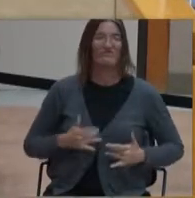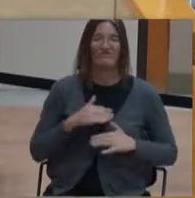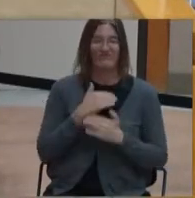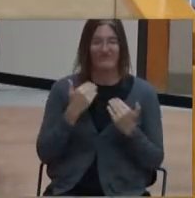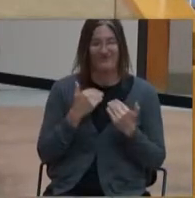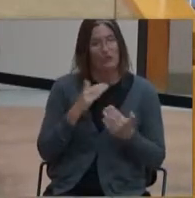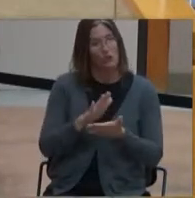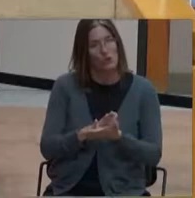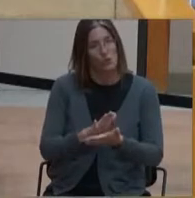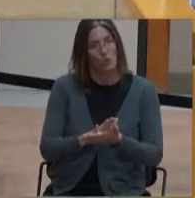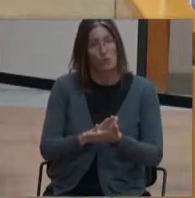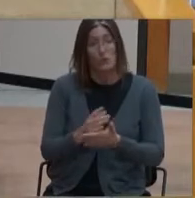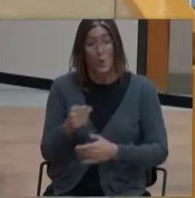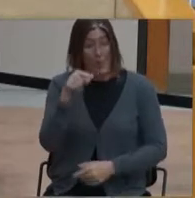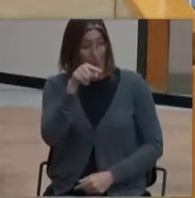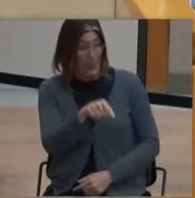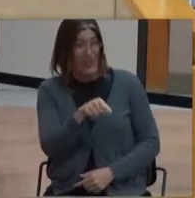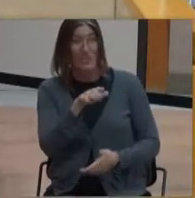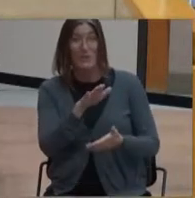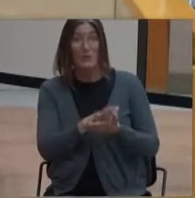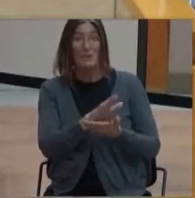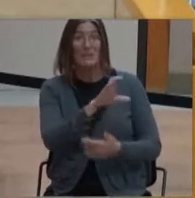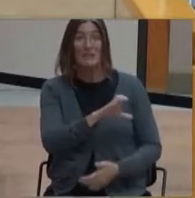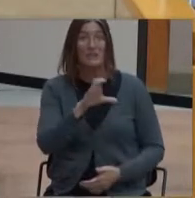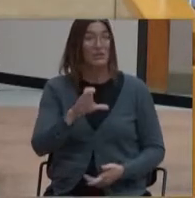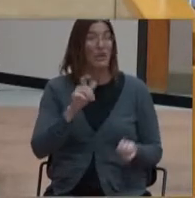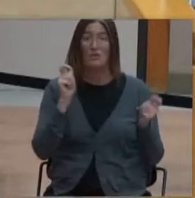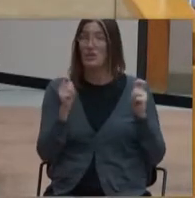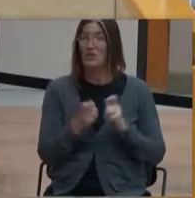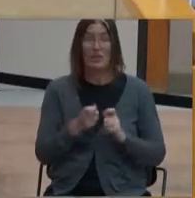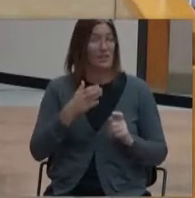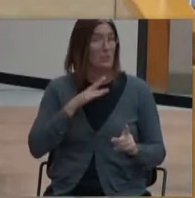this made school a negative place. Chavez has changed that.